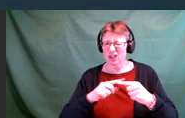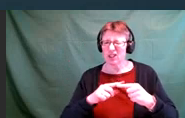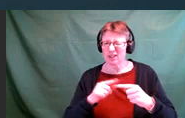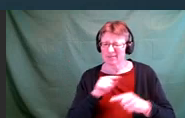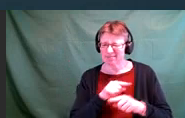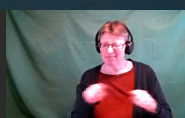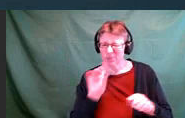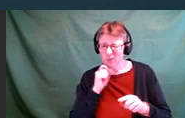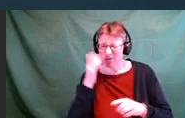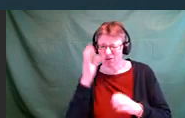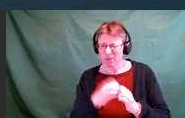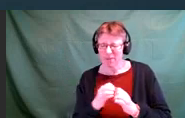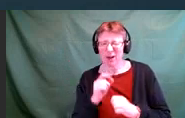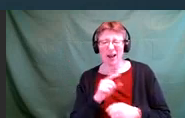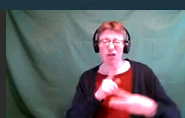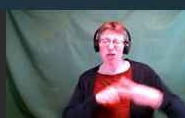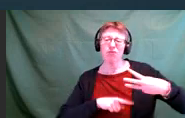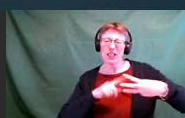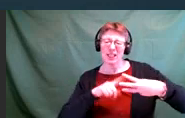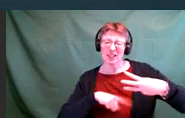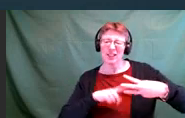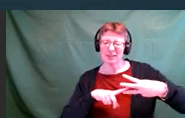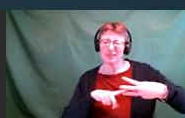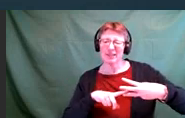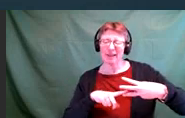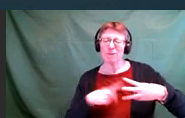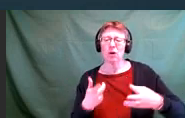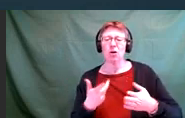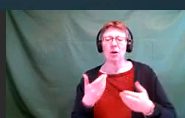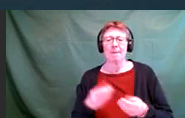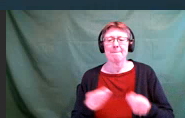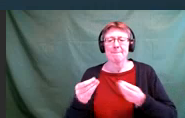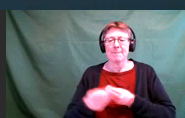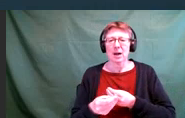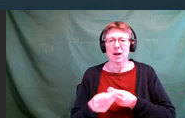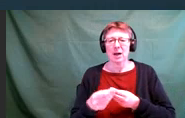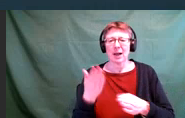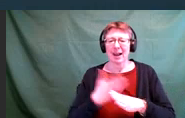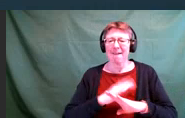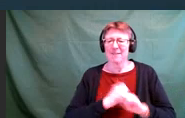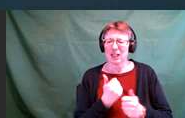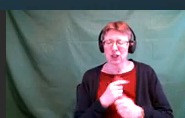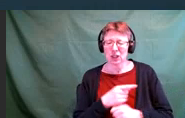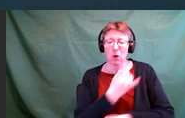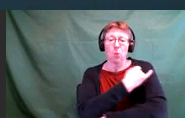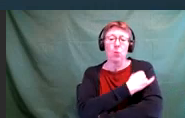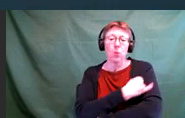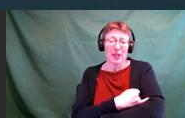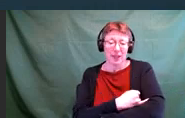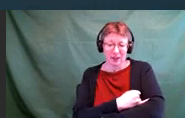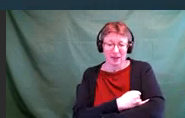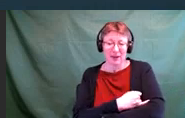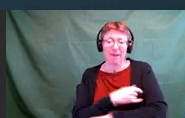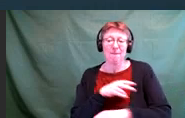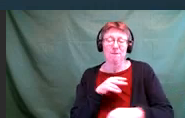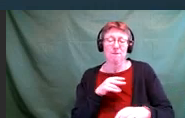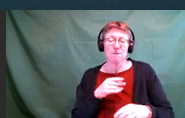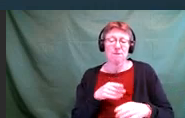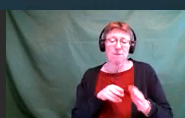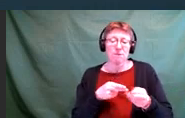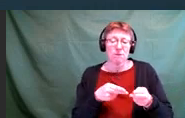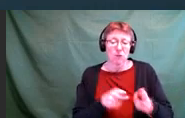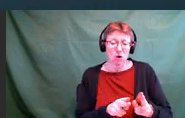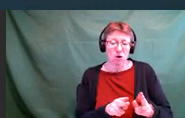We had 3 forms of market efficiency. We have weak form efficiency, where